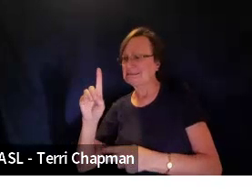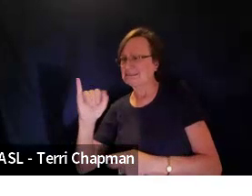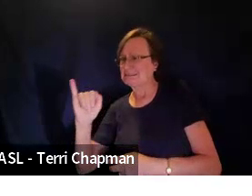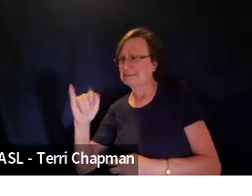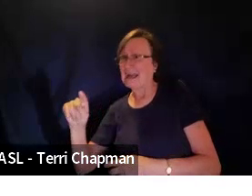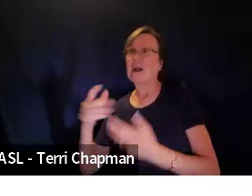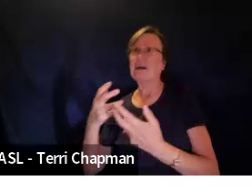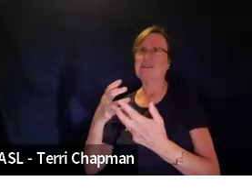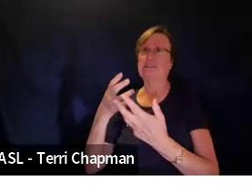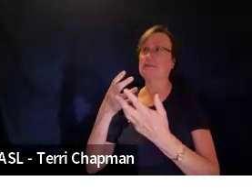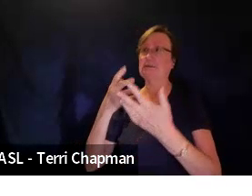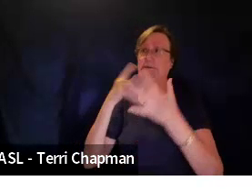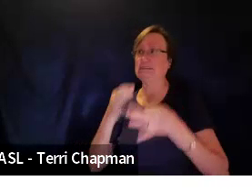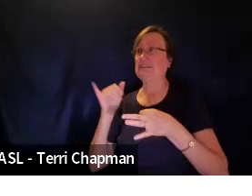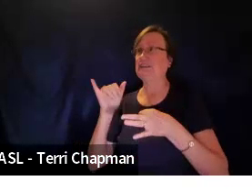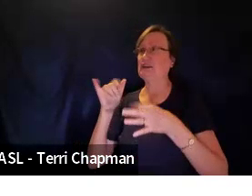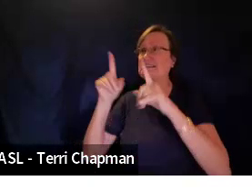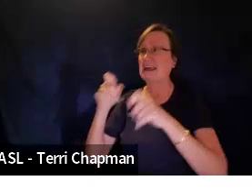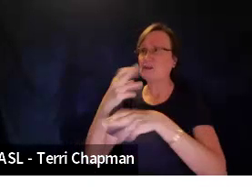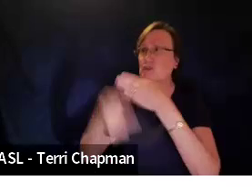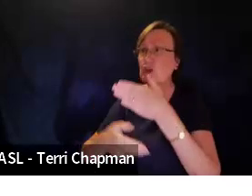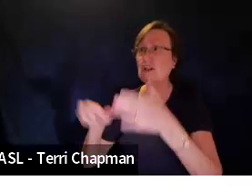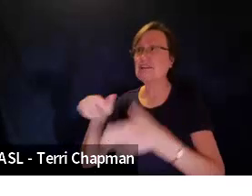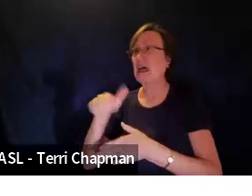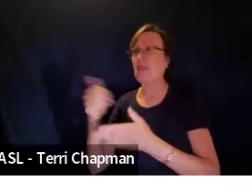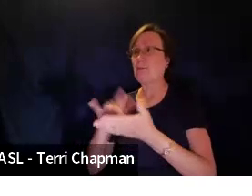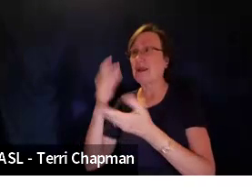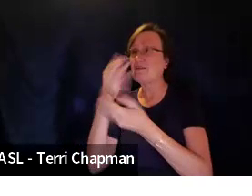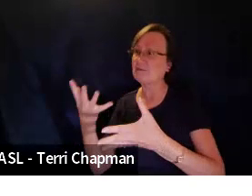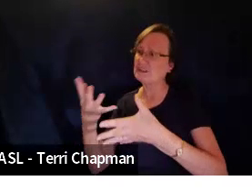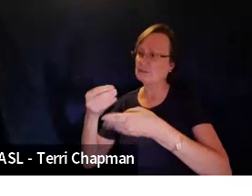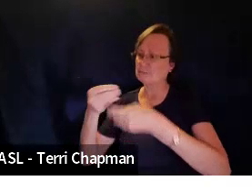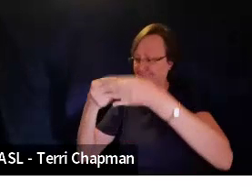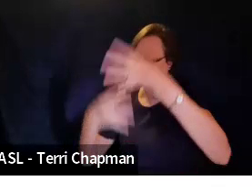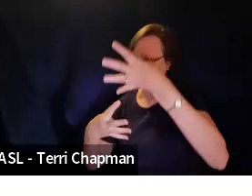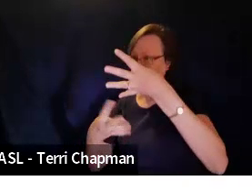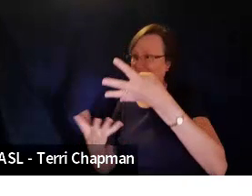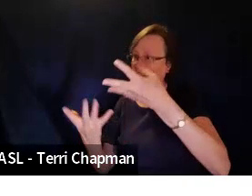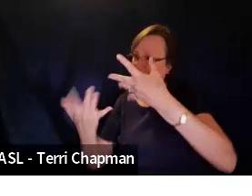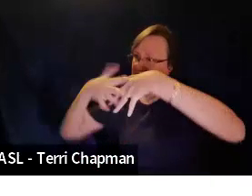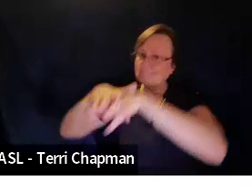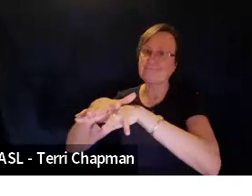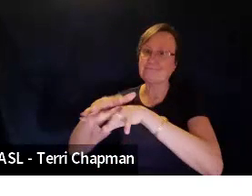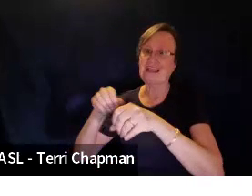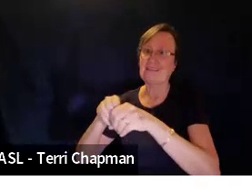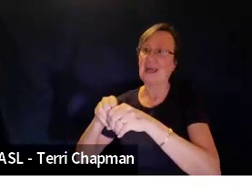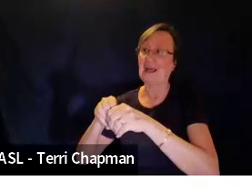other medical information inputs to the algorithm. And then